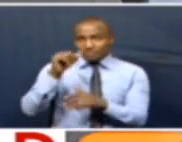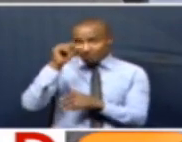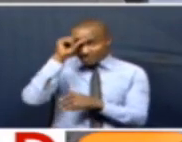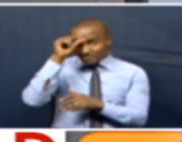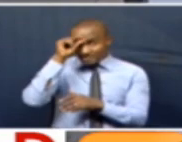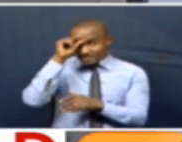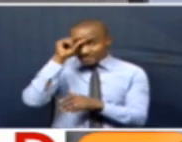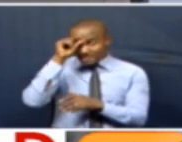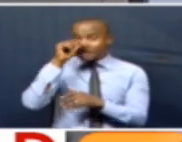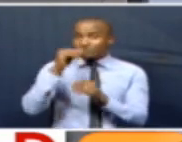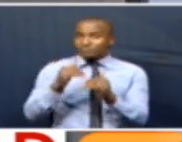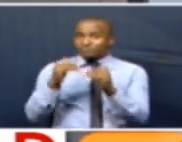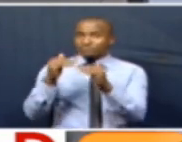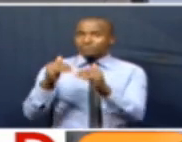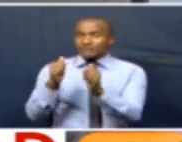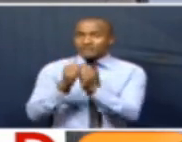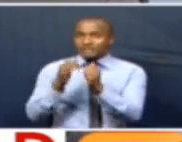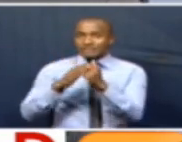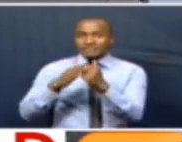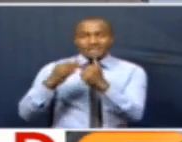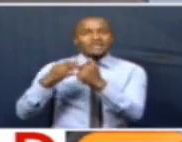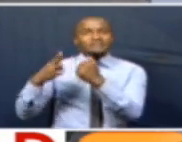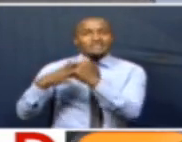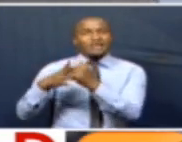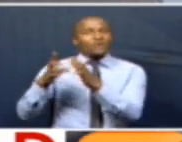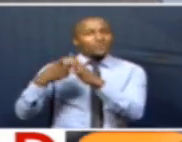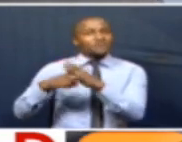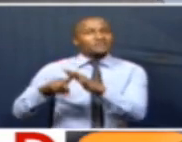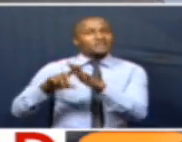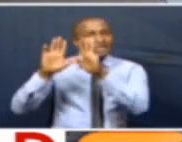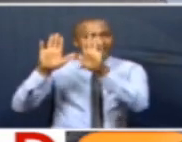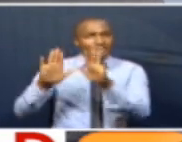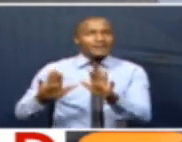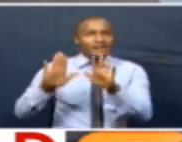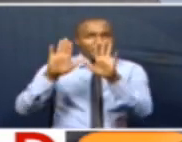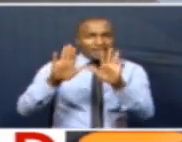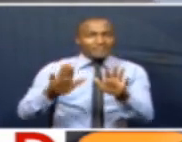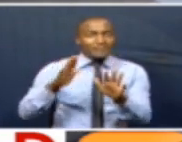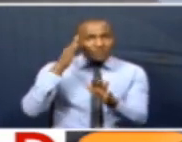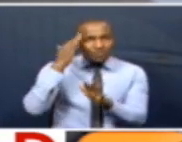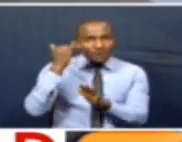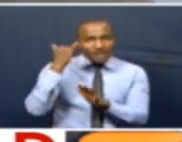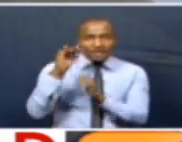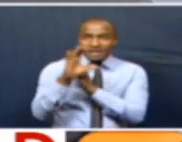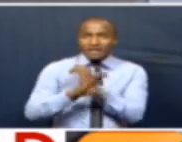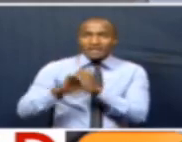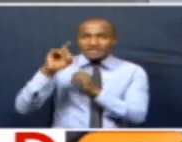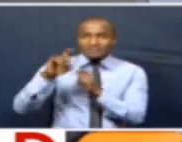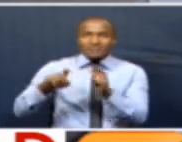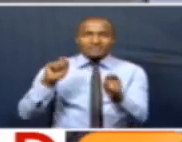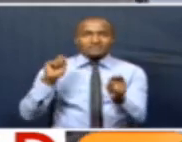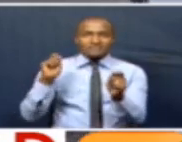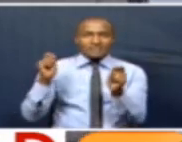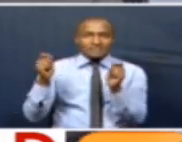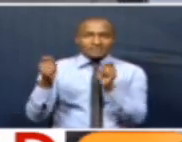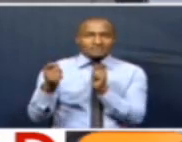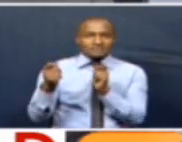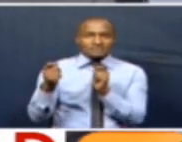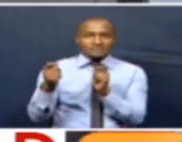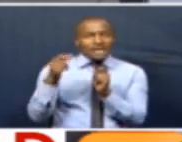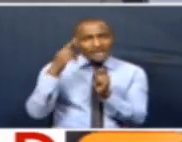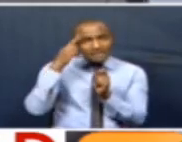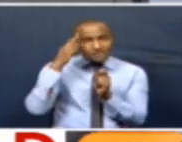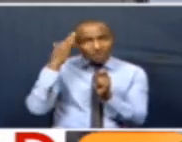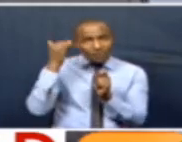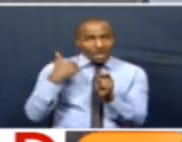1989 we started campaigns, very vigorous campaign about why the country must change. And the reason why we